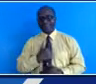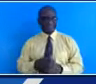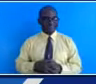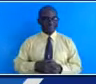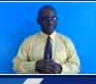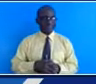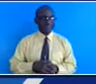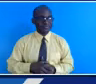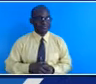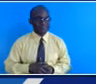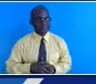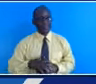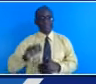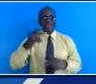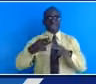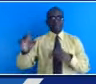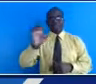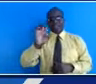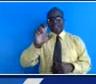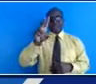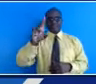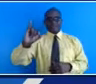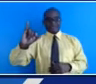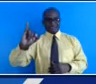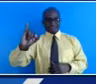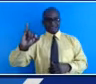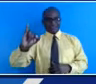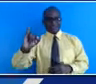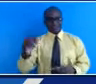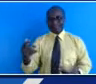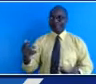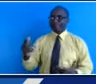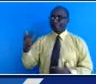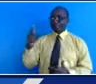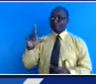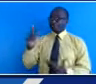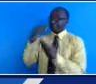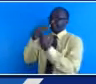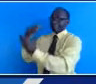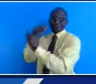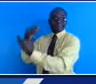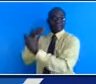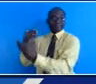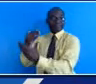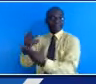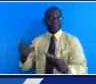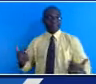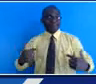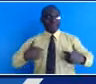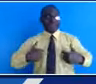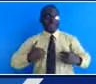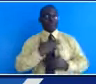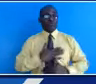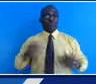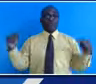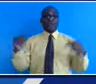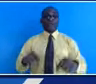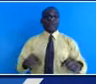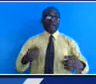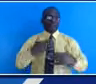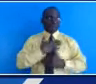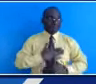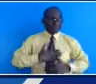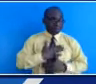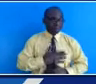Thank you, County Executive. It's a pleasure being here with some of the best guys in the business. I mean, your guys, the restaurants that are represented here